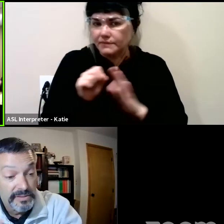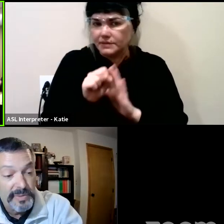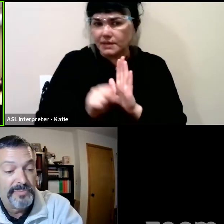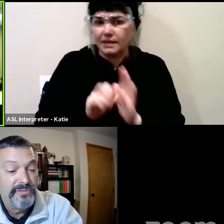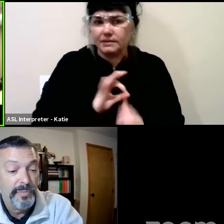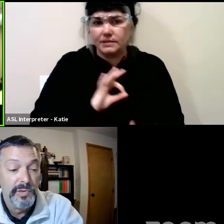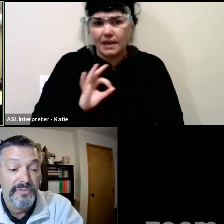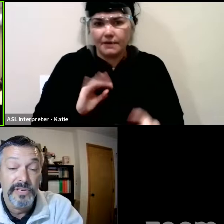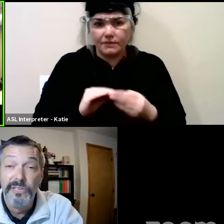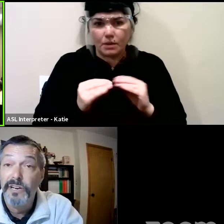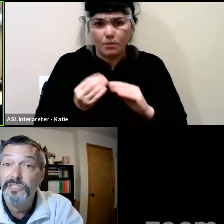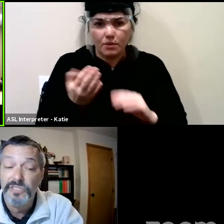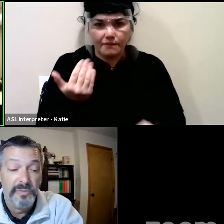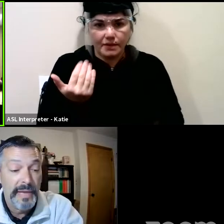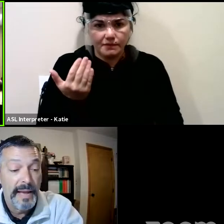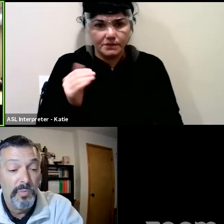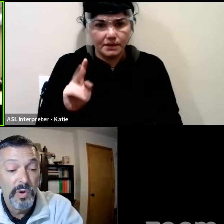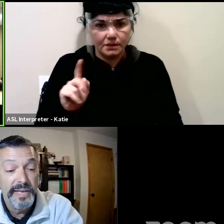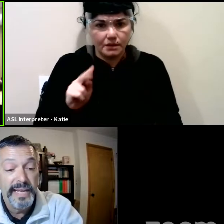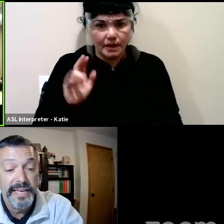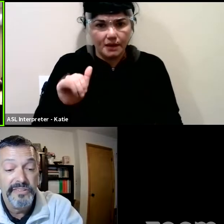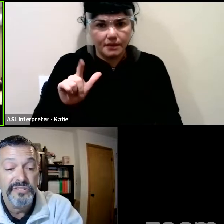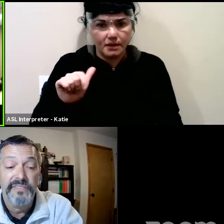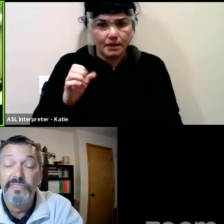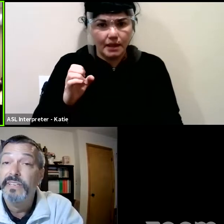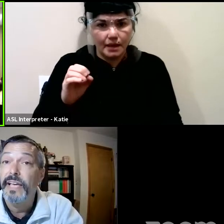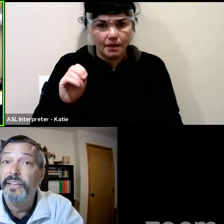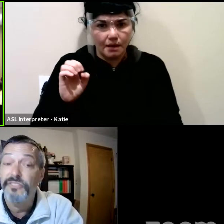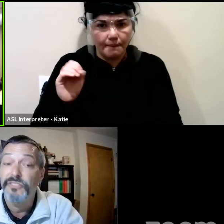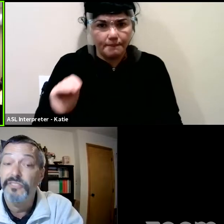number 15 kathy lakem